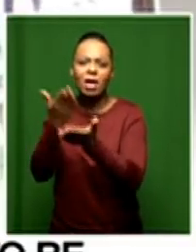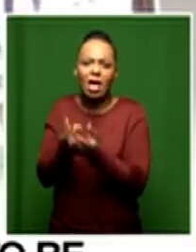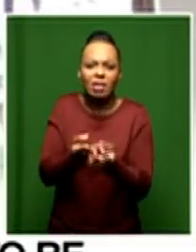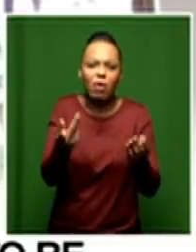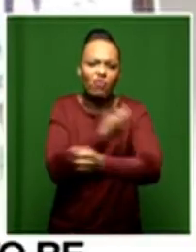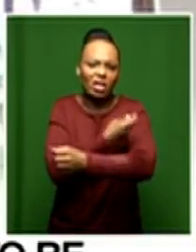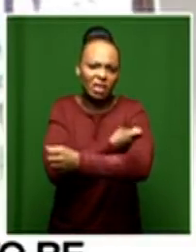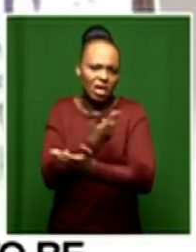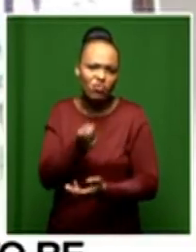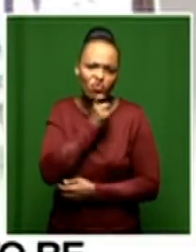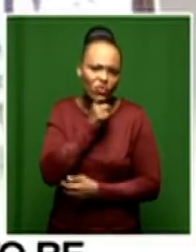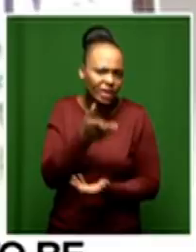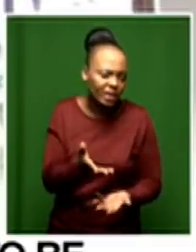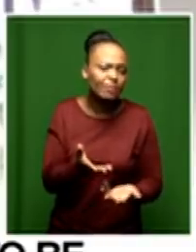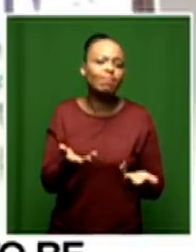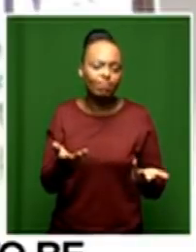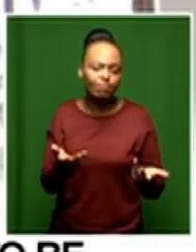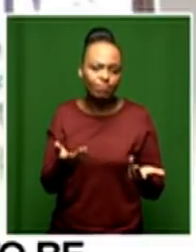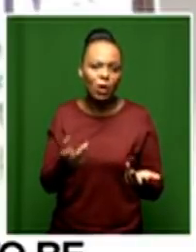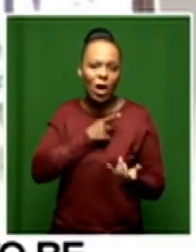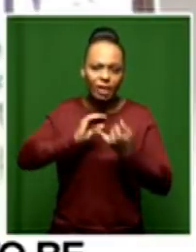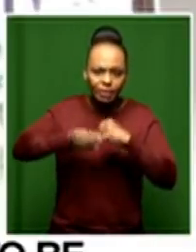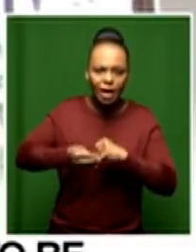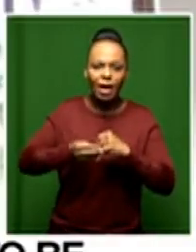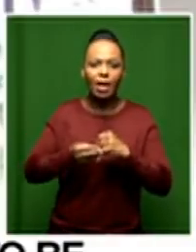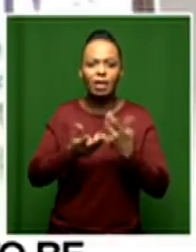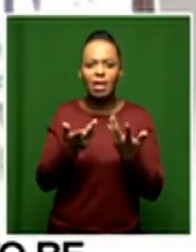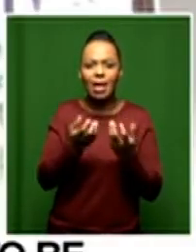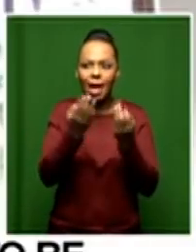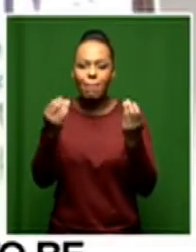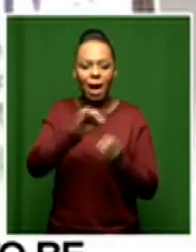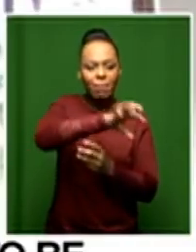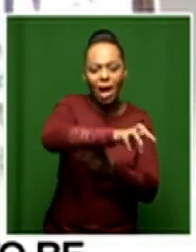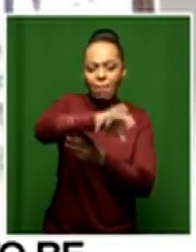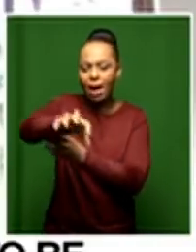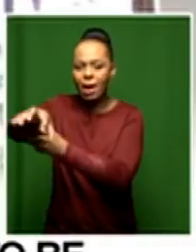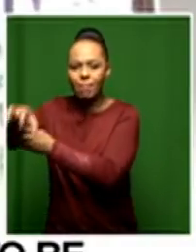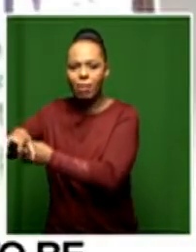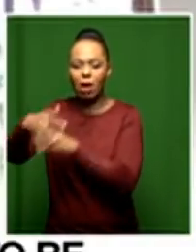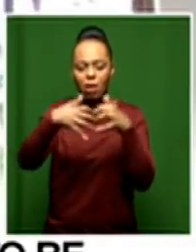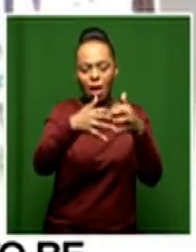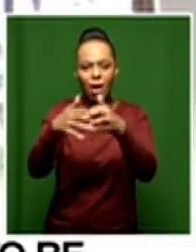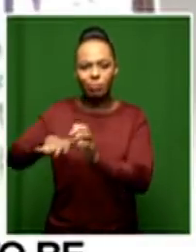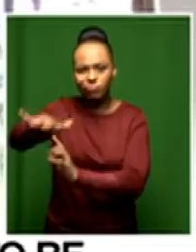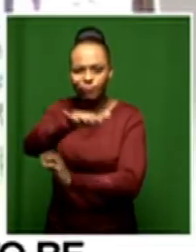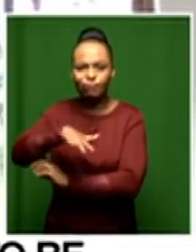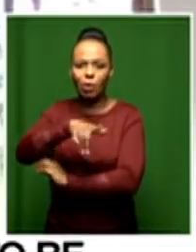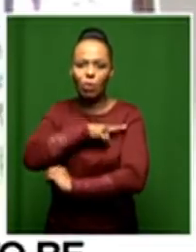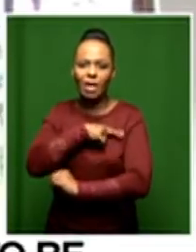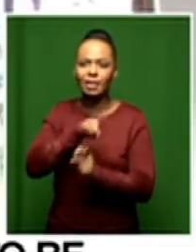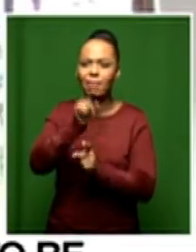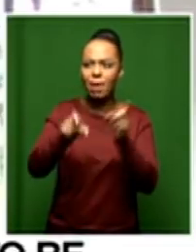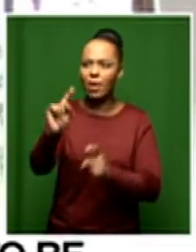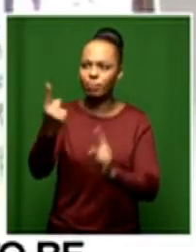for vaccination, to try to increase the number of people and the speed of